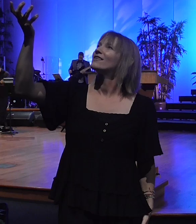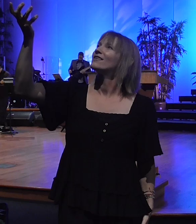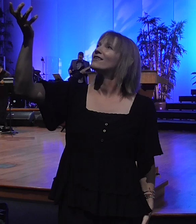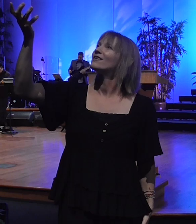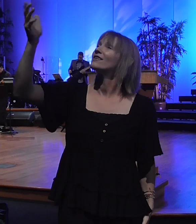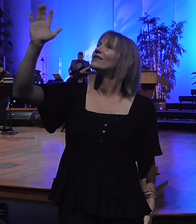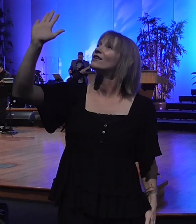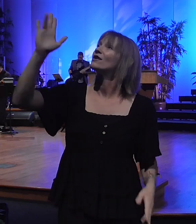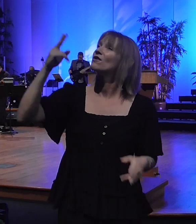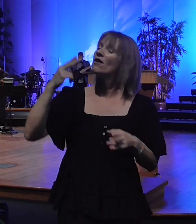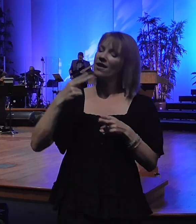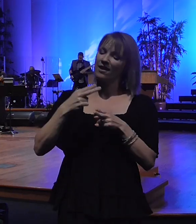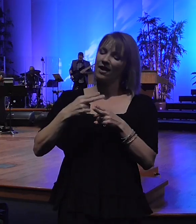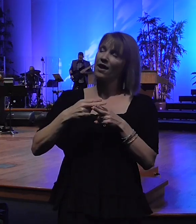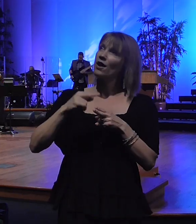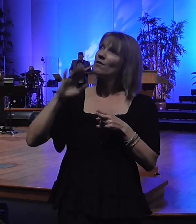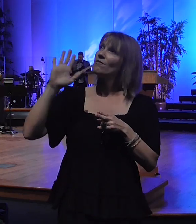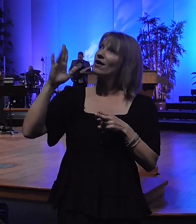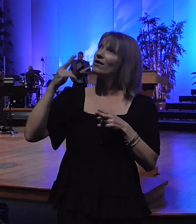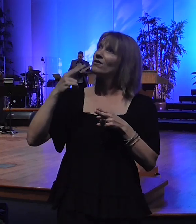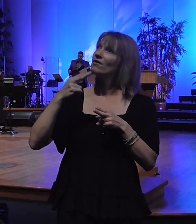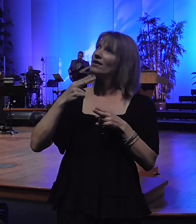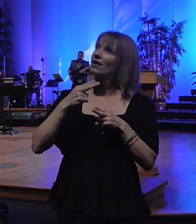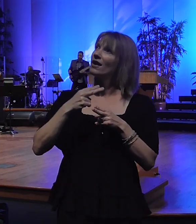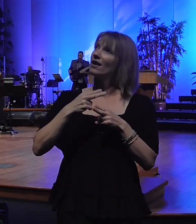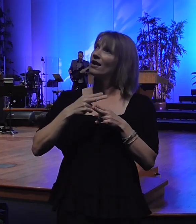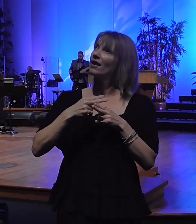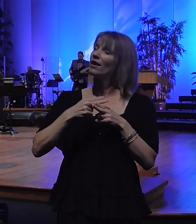And write your name